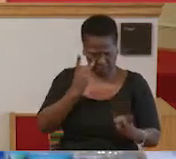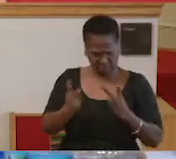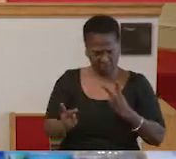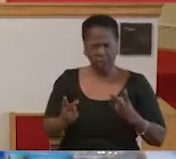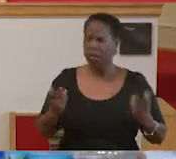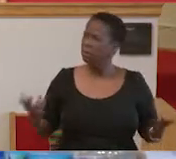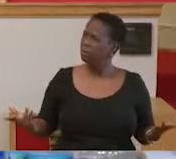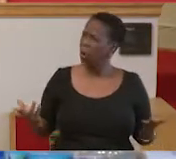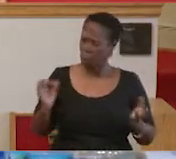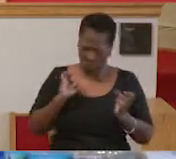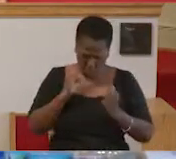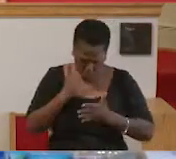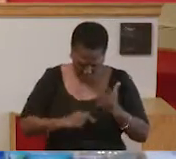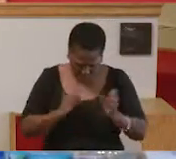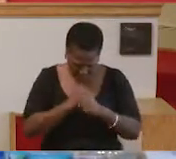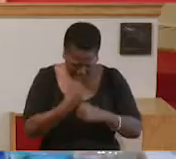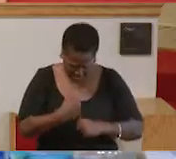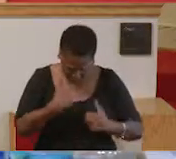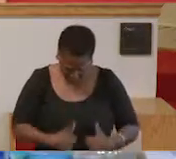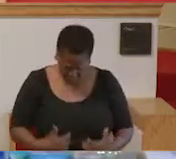What makes you so strong